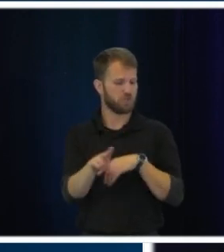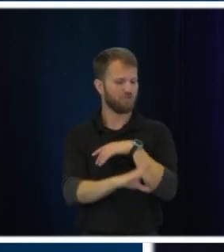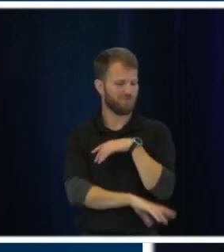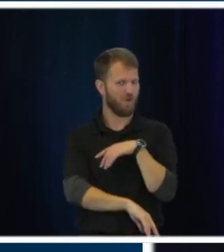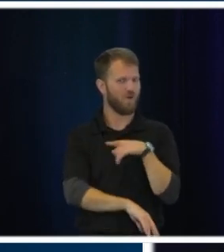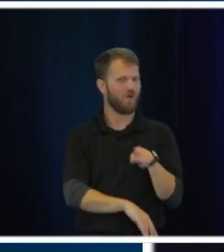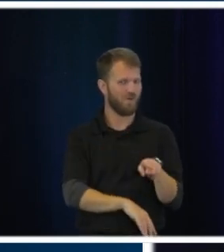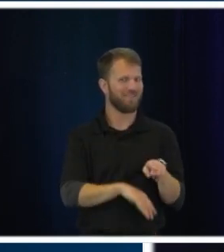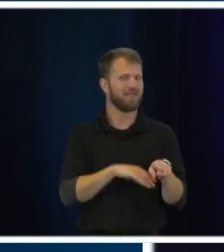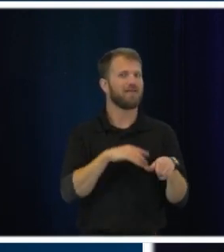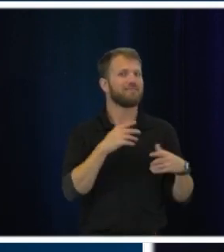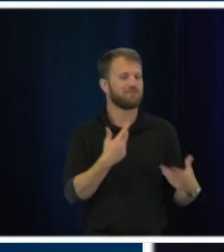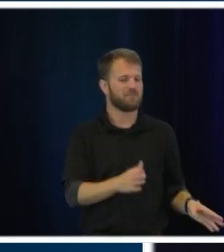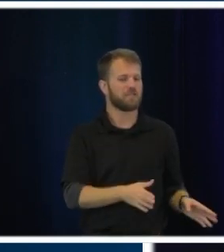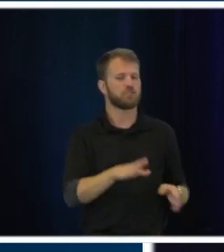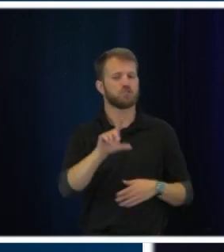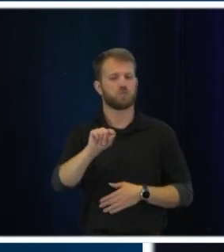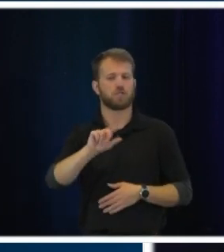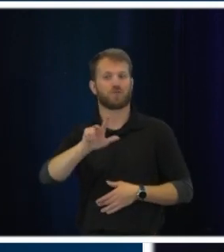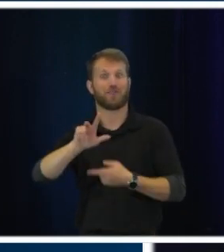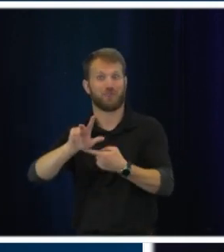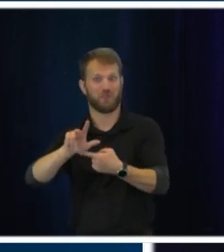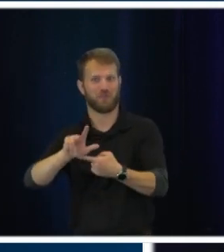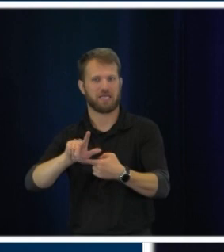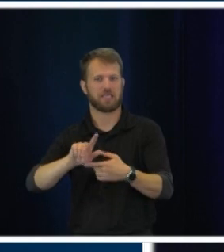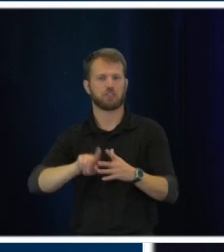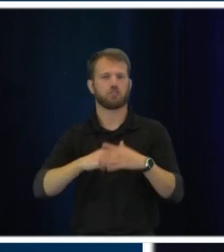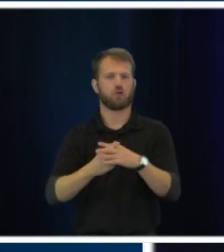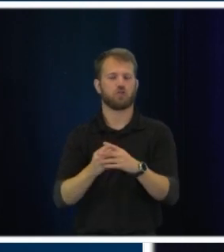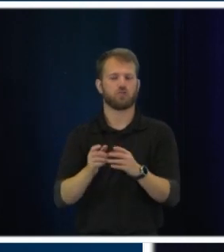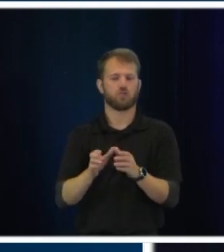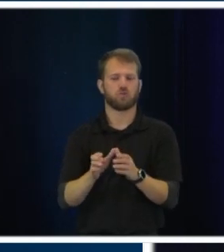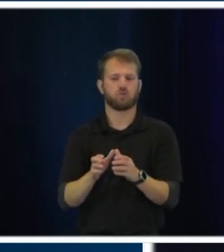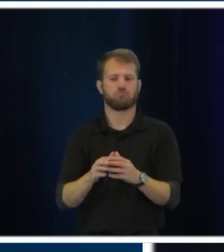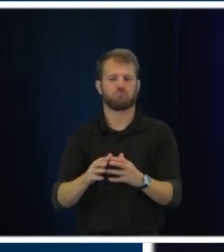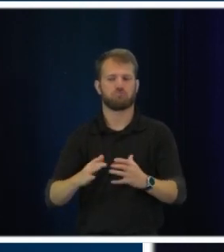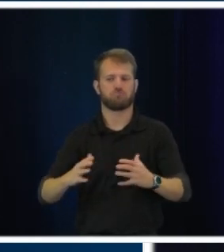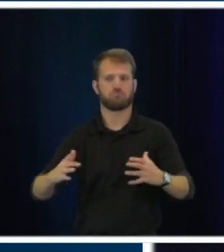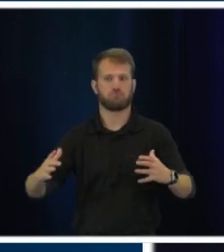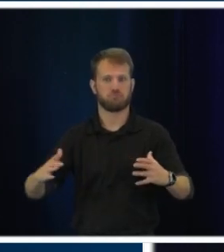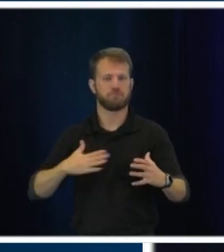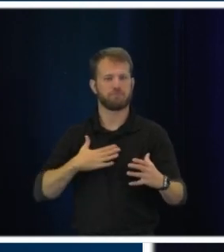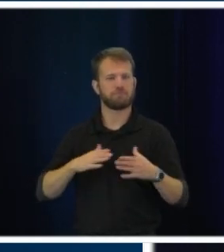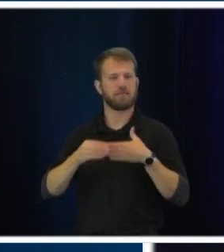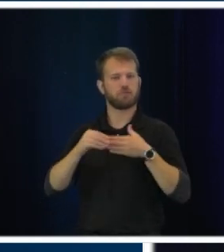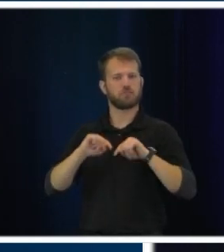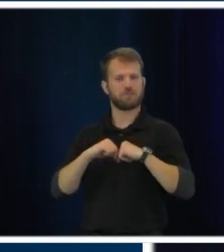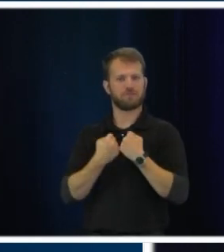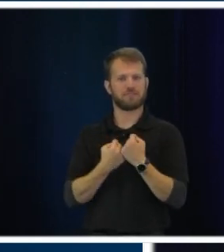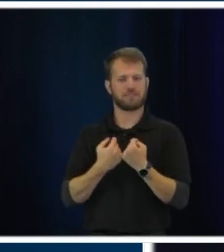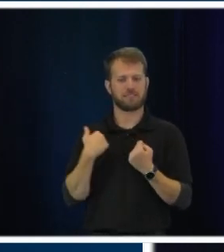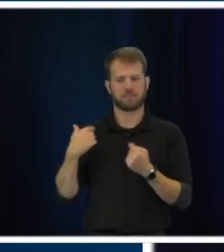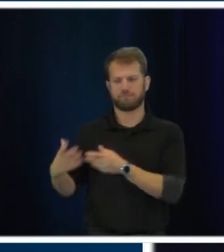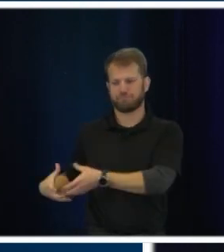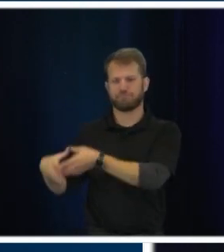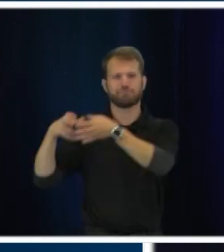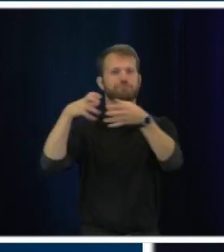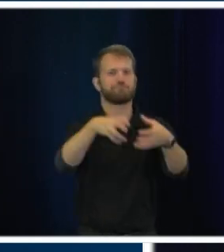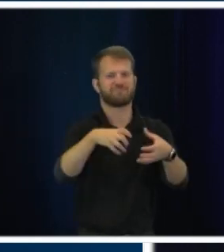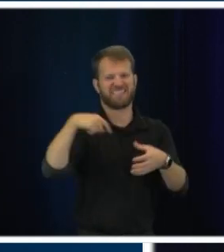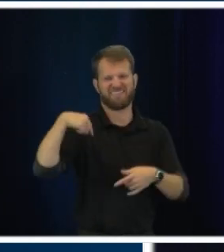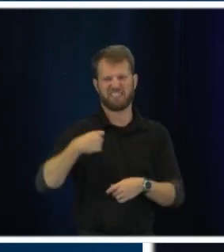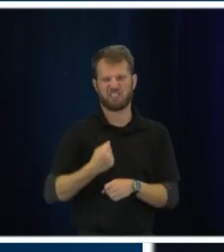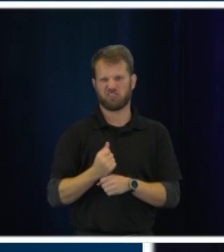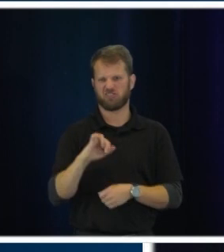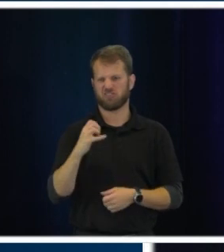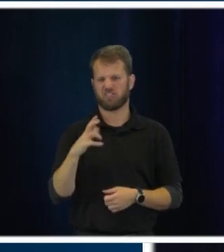it expanded to some areas. So I took my leadership team to see this exhibit in January of this year. And